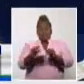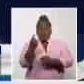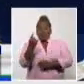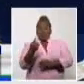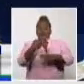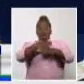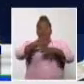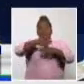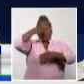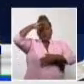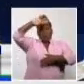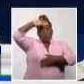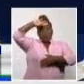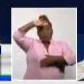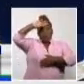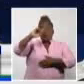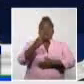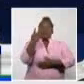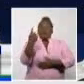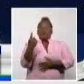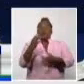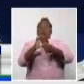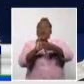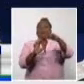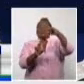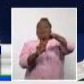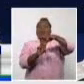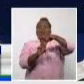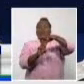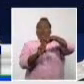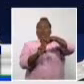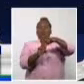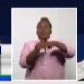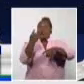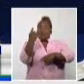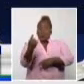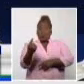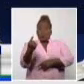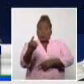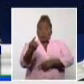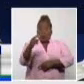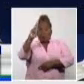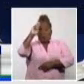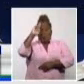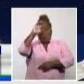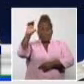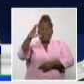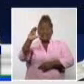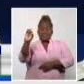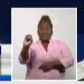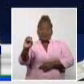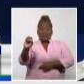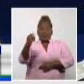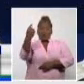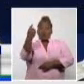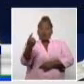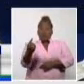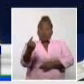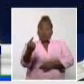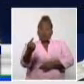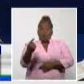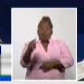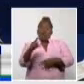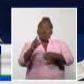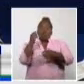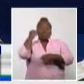We have to report today as well with some regret that we have 3 patients in critical conditions and 6 in